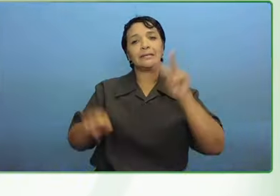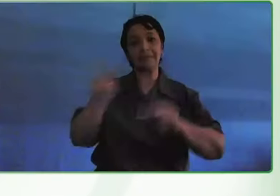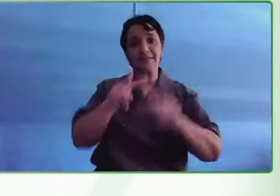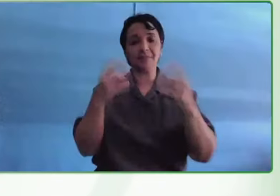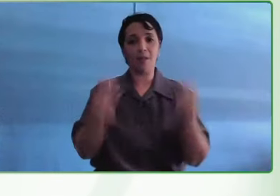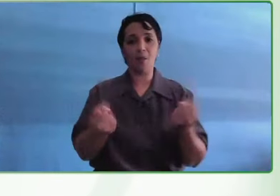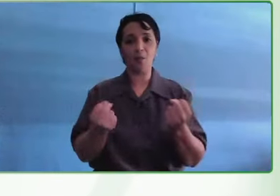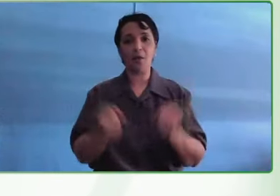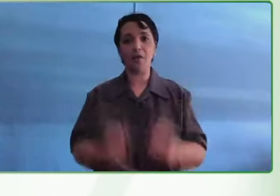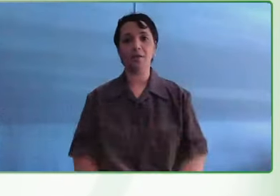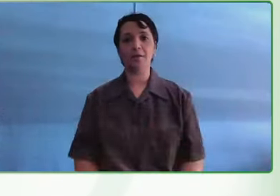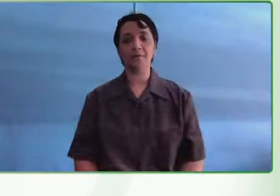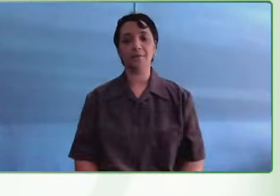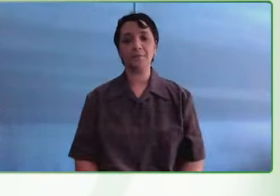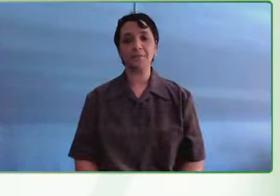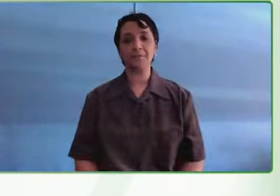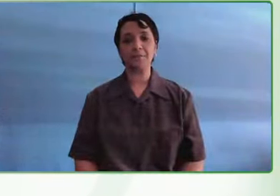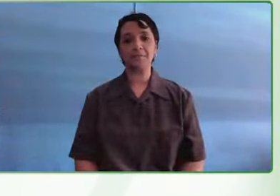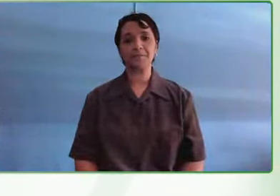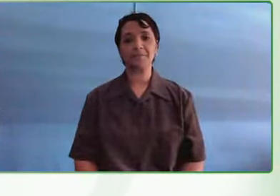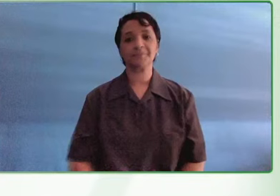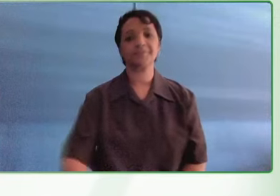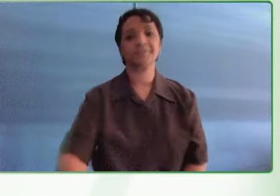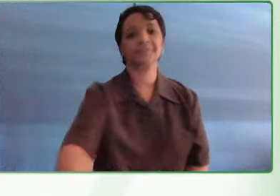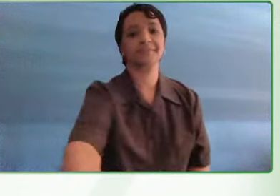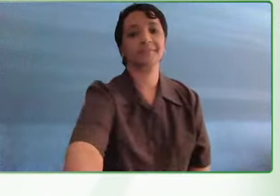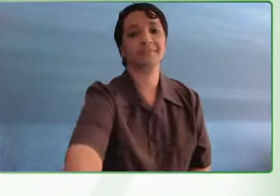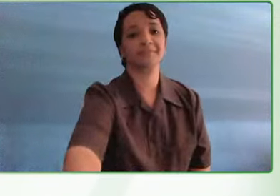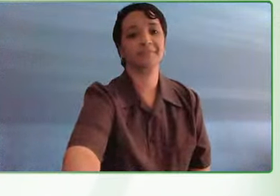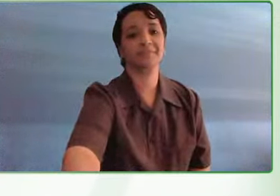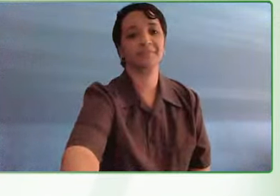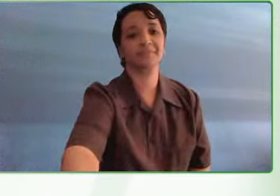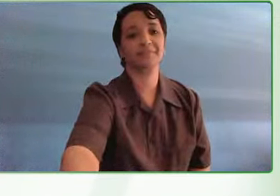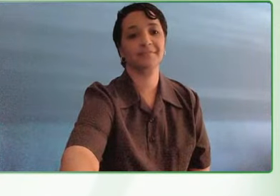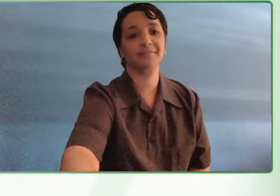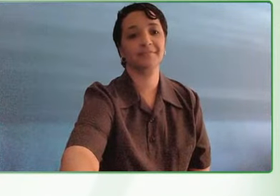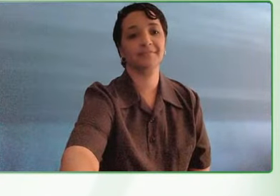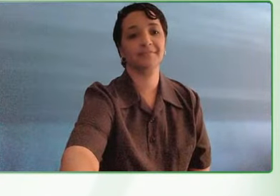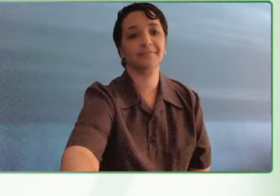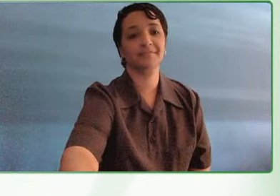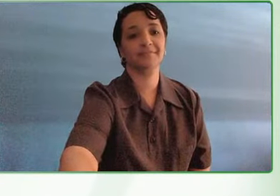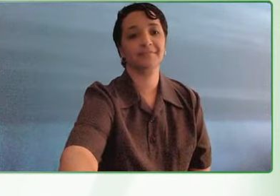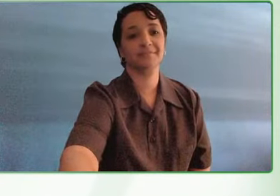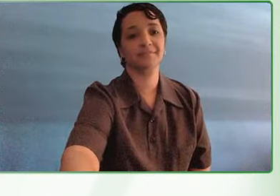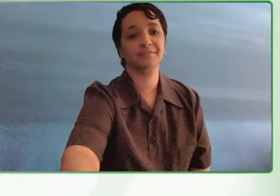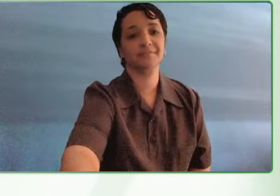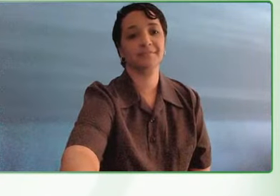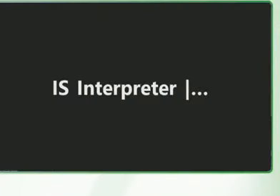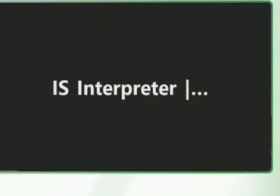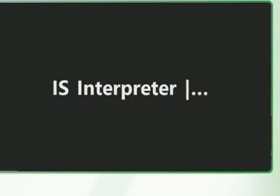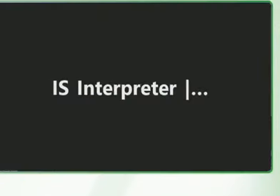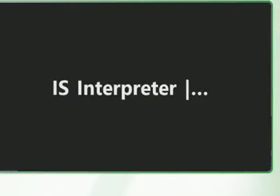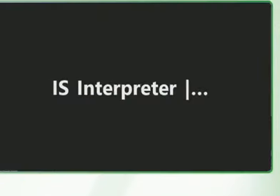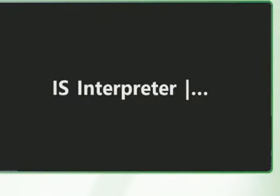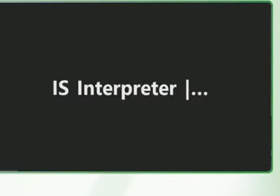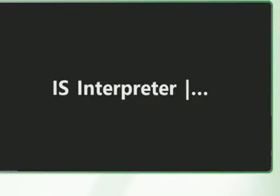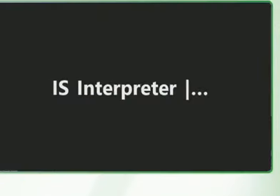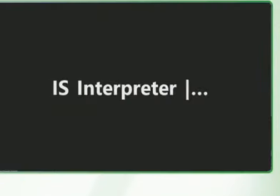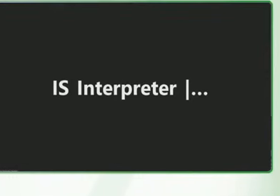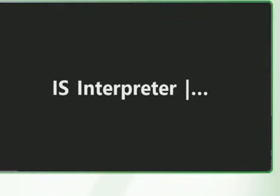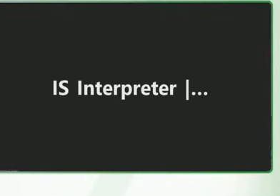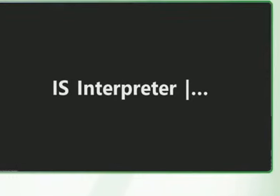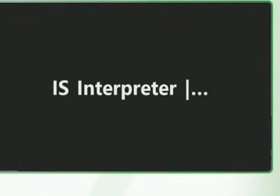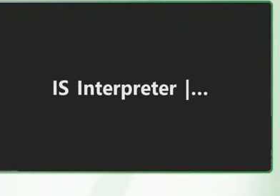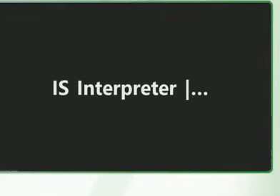of healthcare professionals being permitted to undertake these assessments. And this is seen as critical in reducing the burden